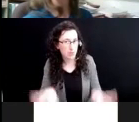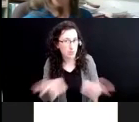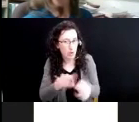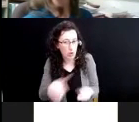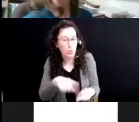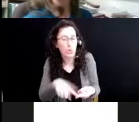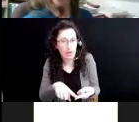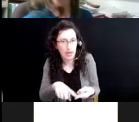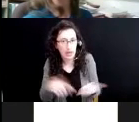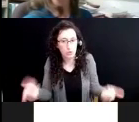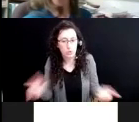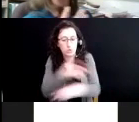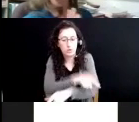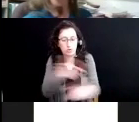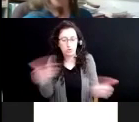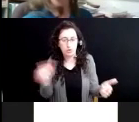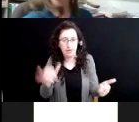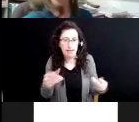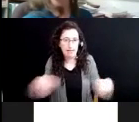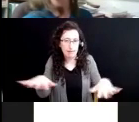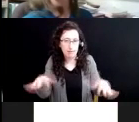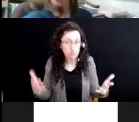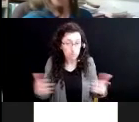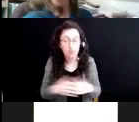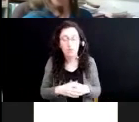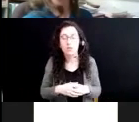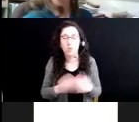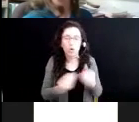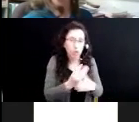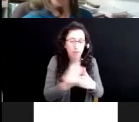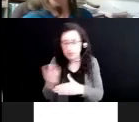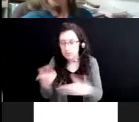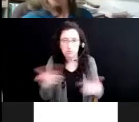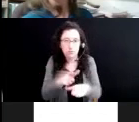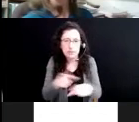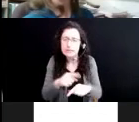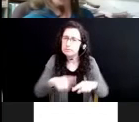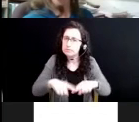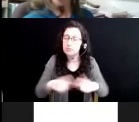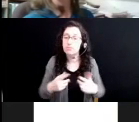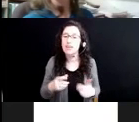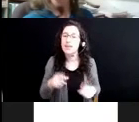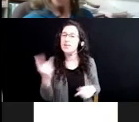So just to keep those things in mind. And then monitor and adapt, monitor and adapt